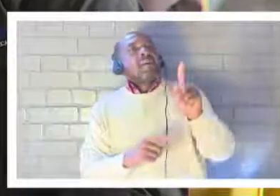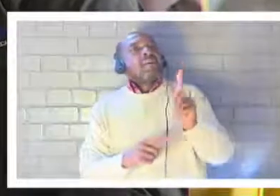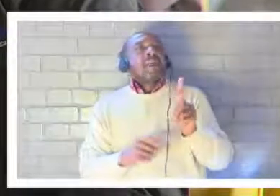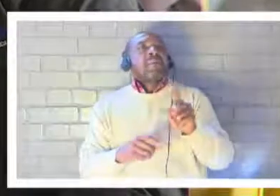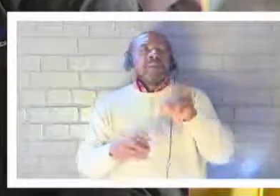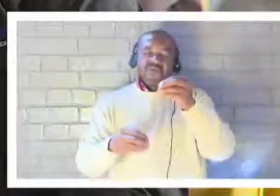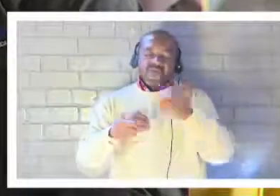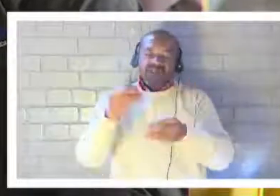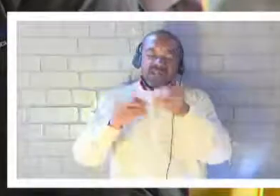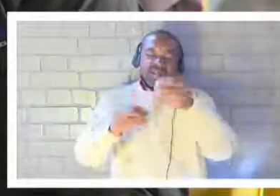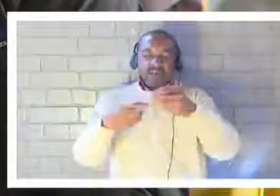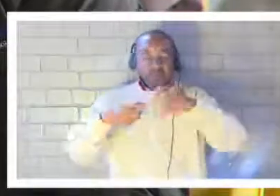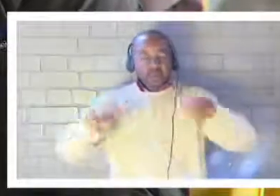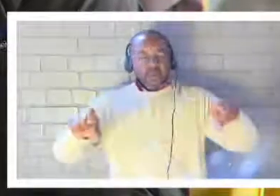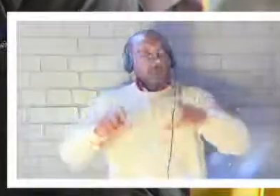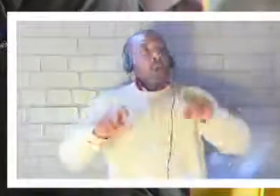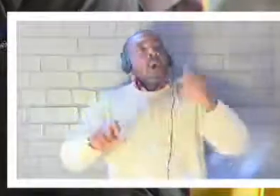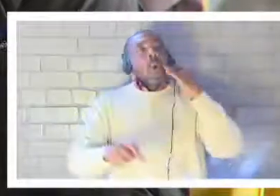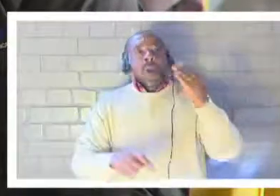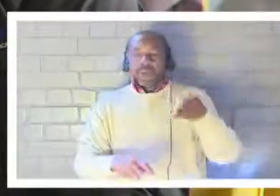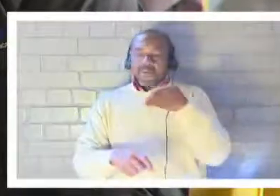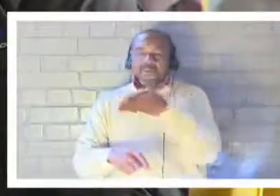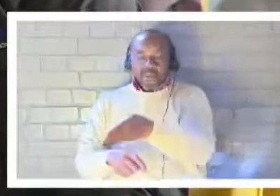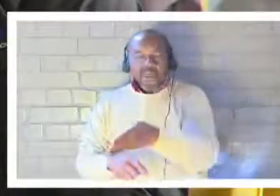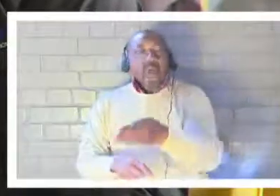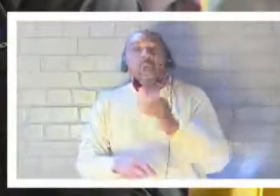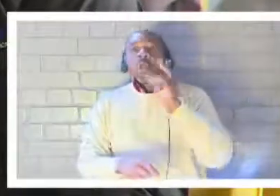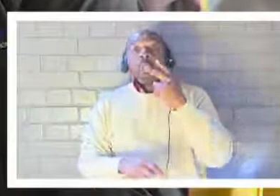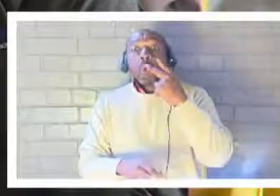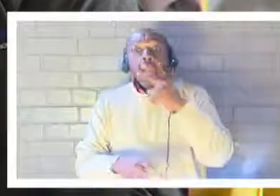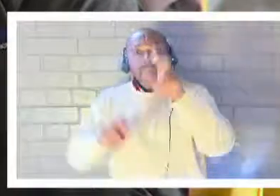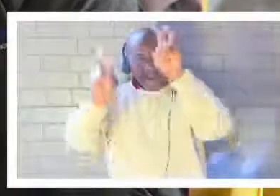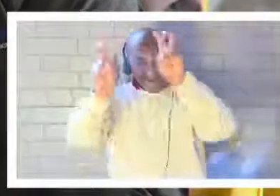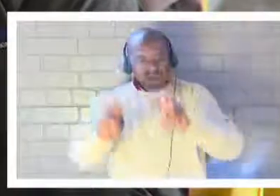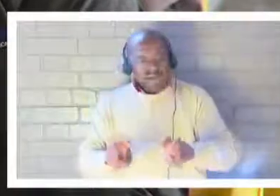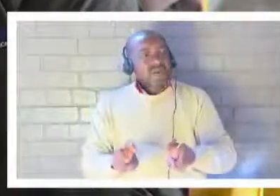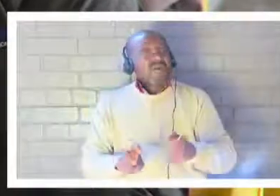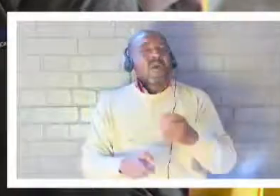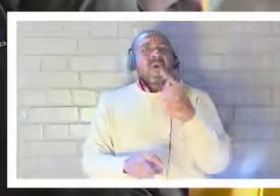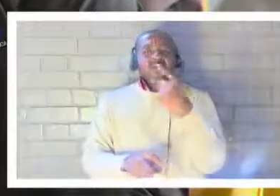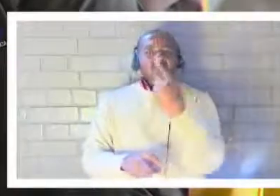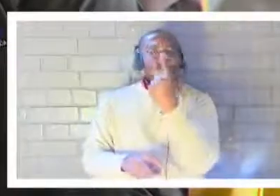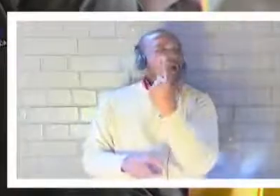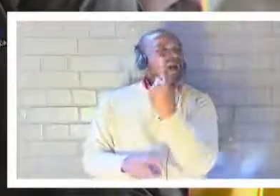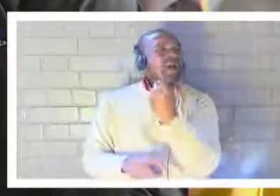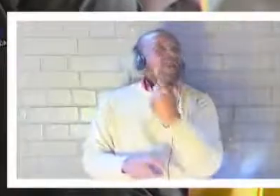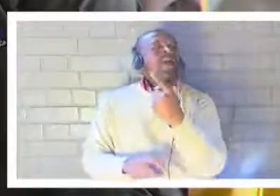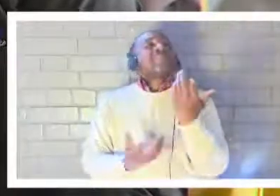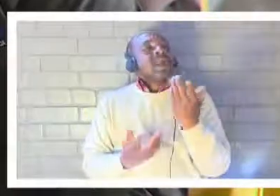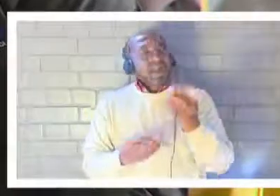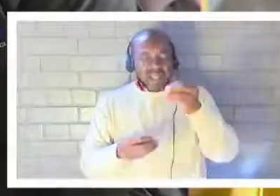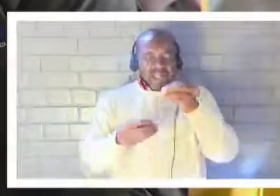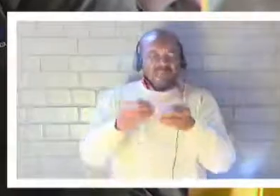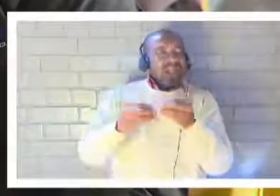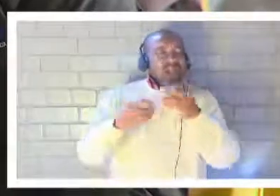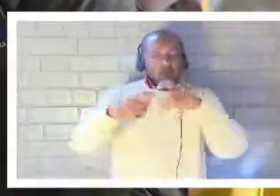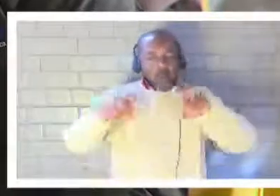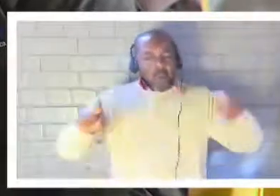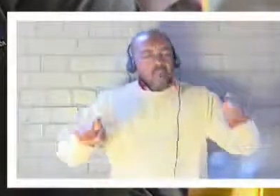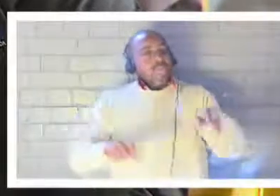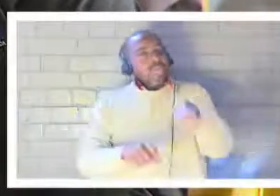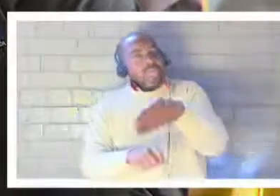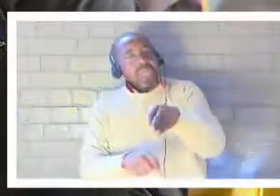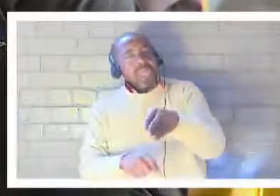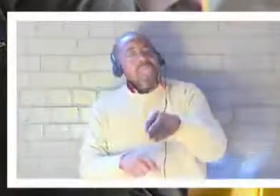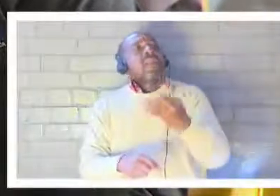will find 2 of plumbing, 1 of electrician, there is no carpentry, there is none. Even the chief artisan, you find that